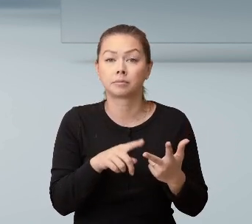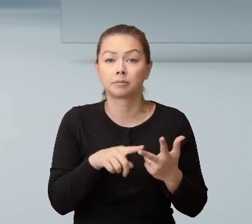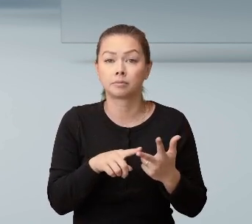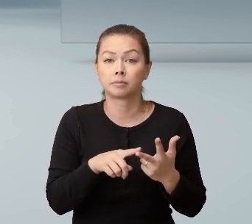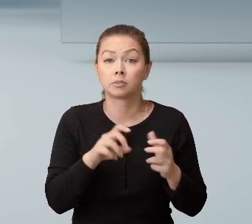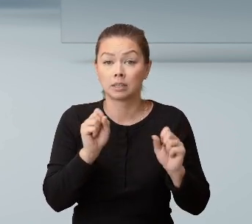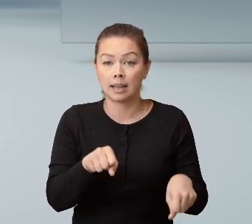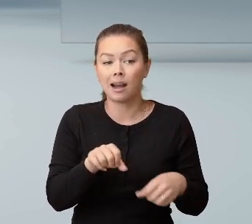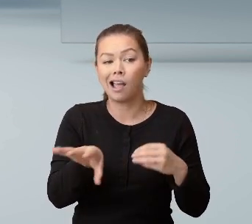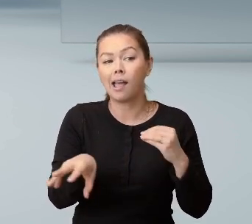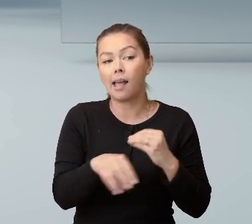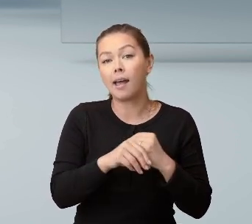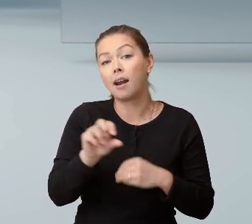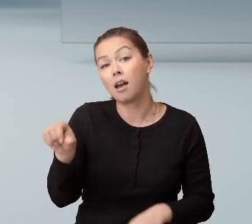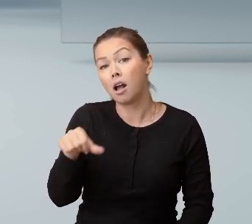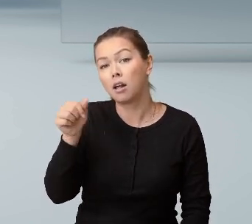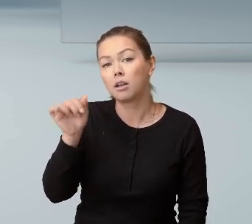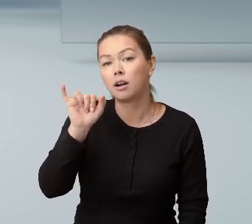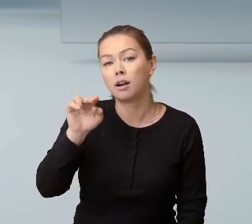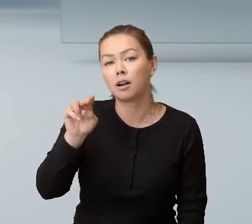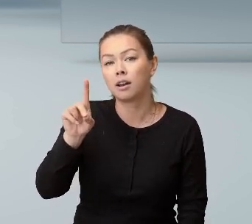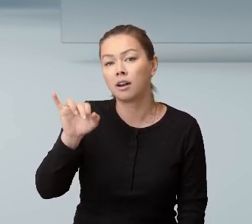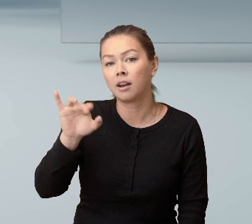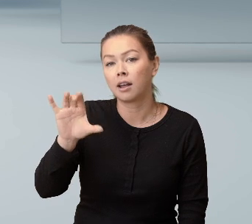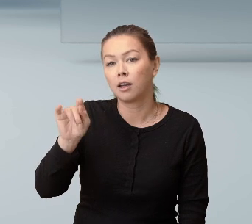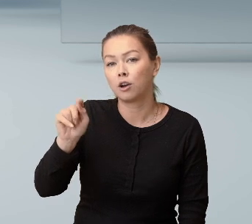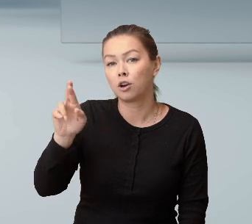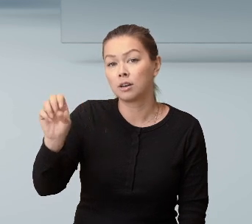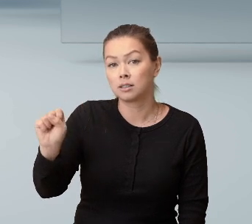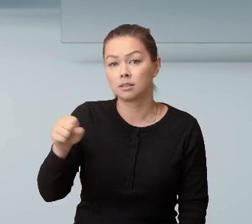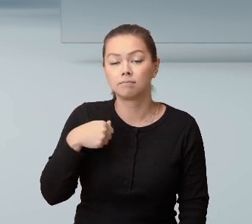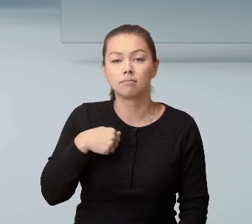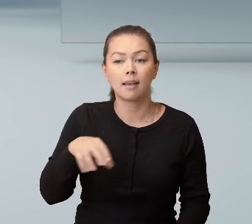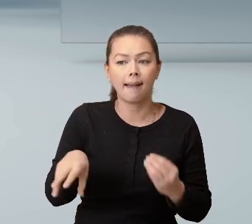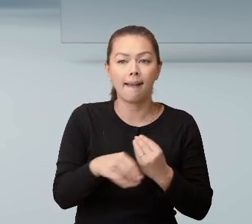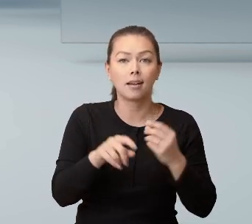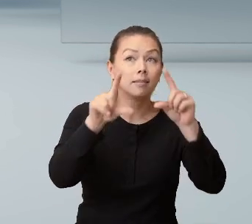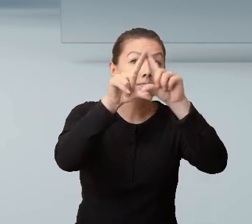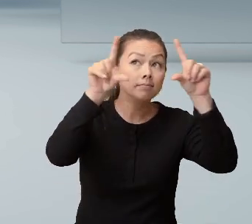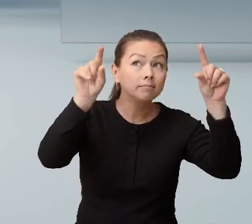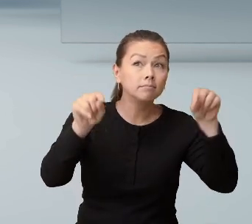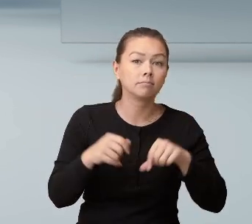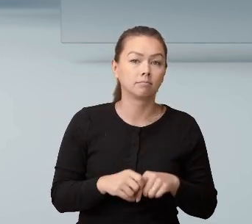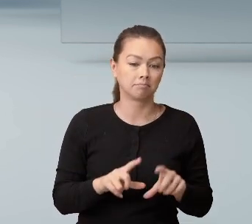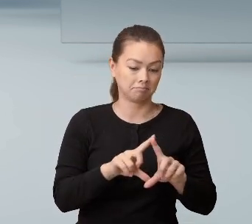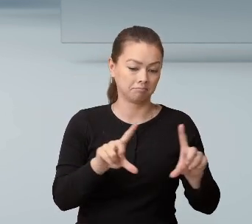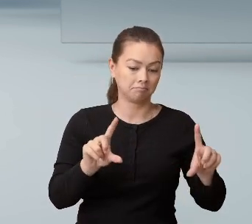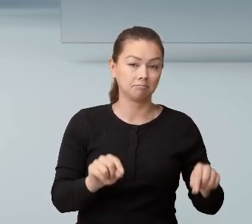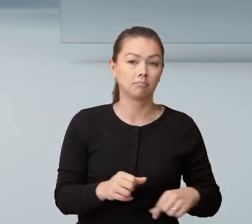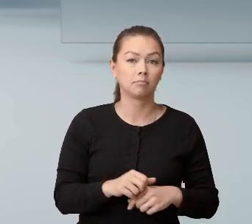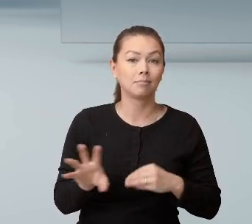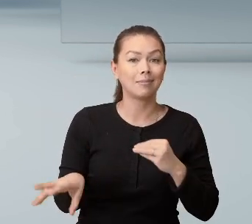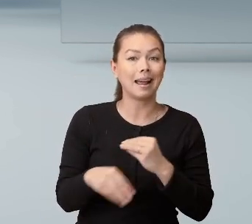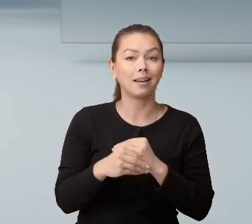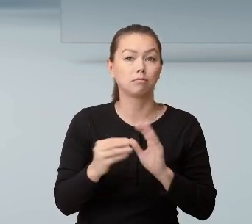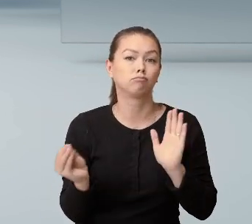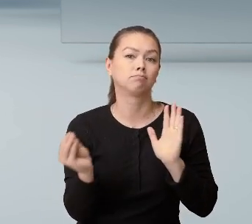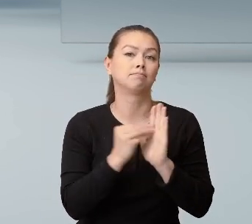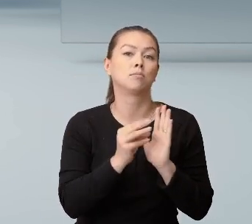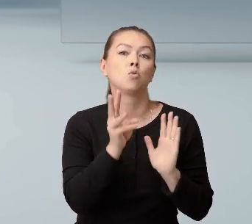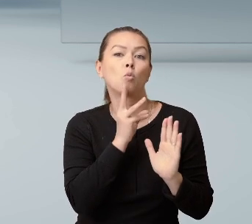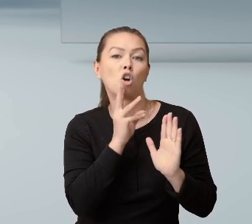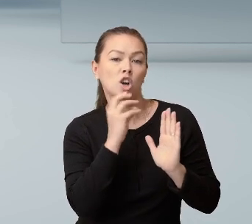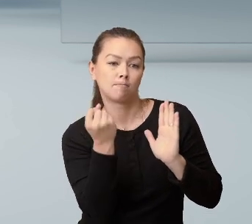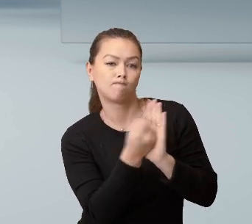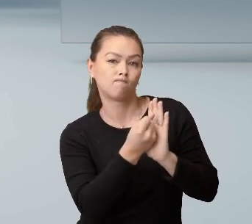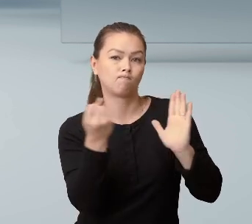We can also expand this to add extra indicators, so we can add footers, headers, big splashy watermarks